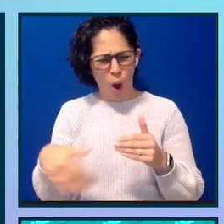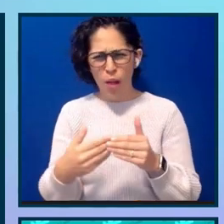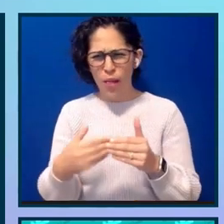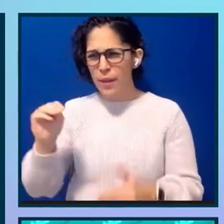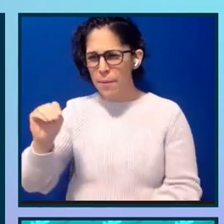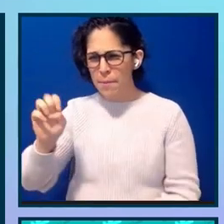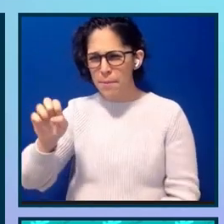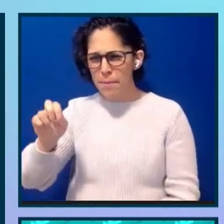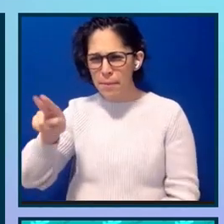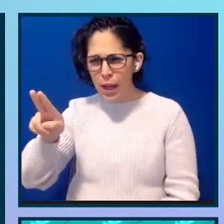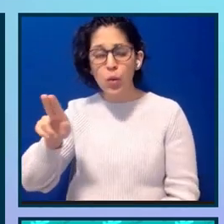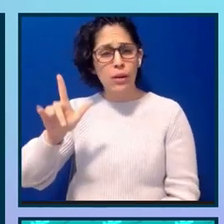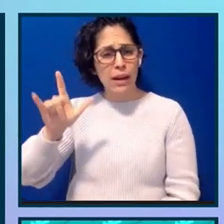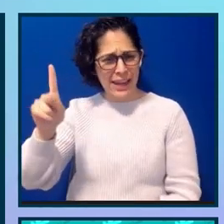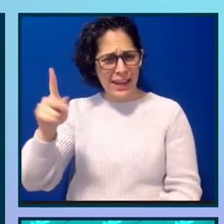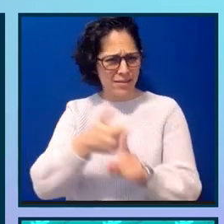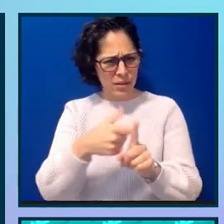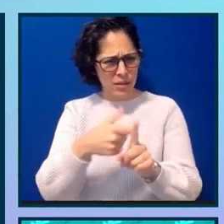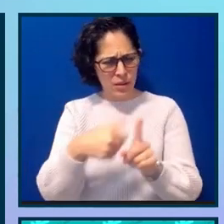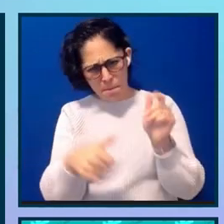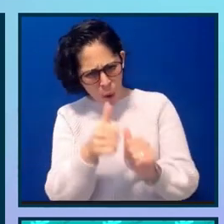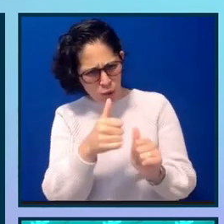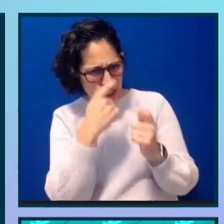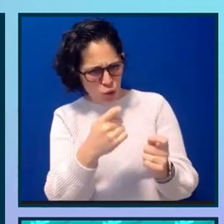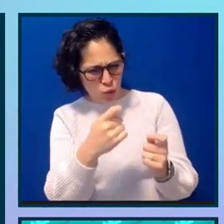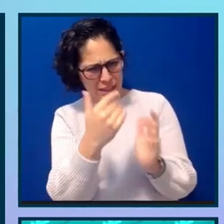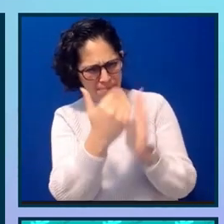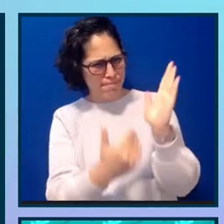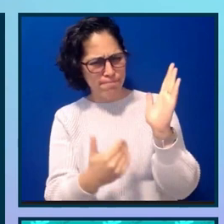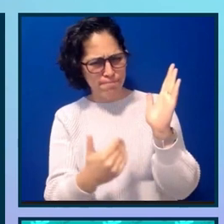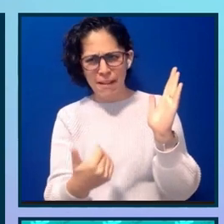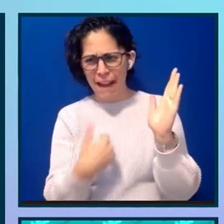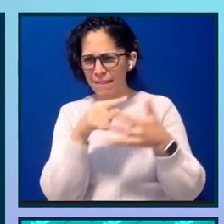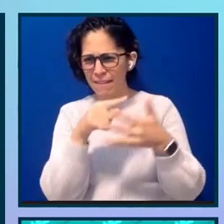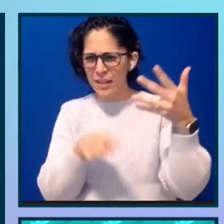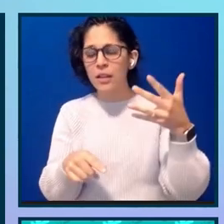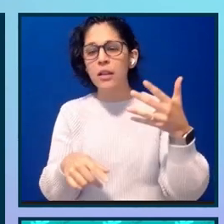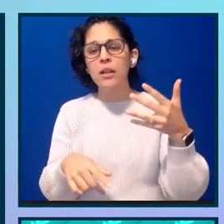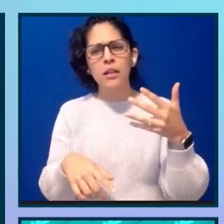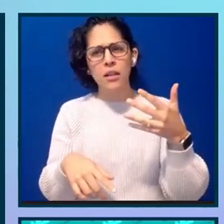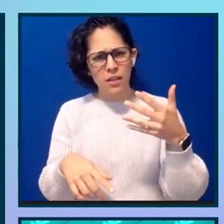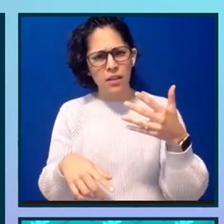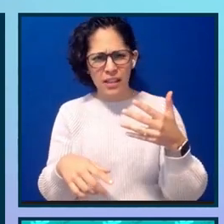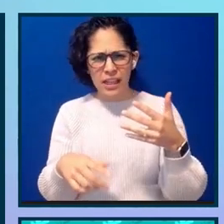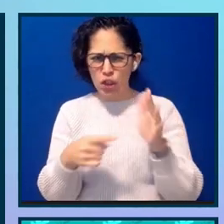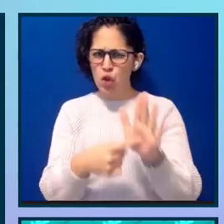links one looks to be the most interesting, and straight away it actually shows a lot more links that I could